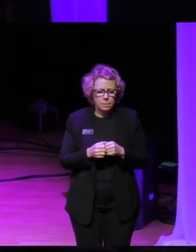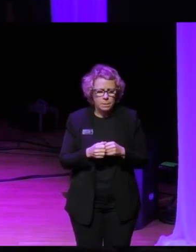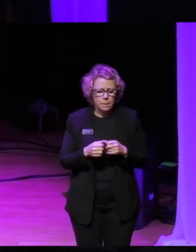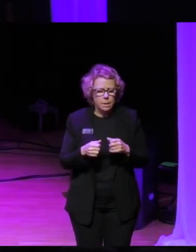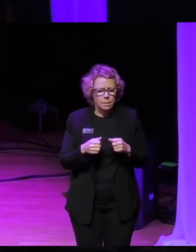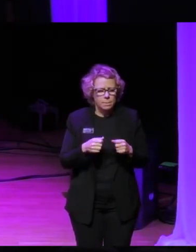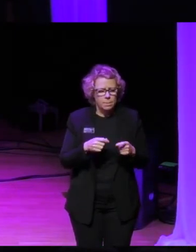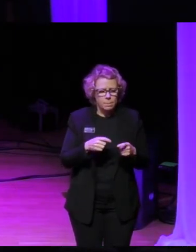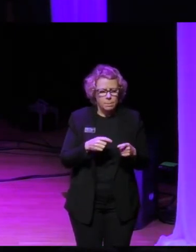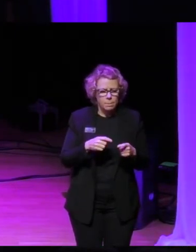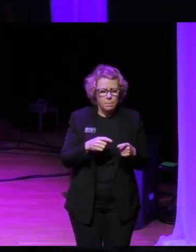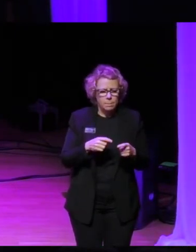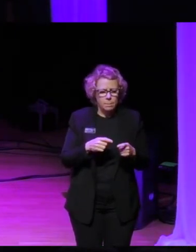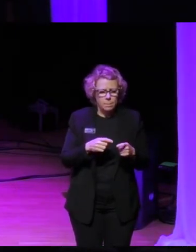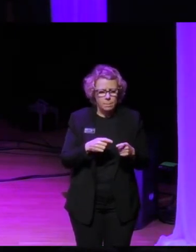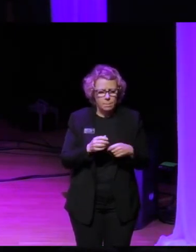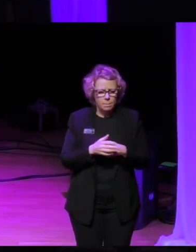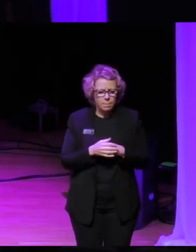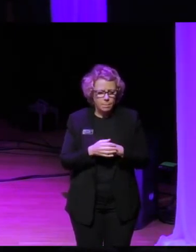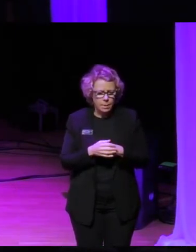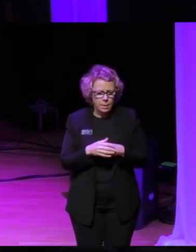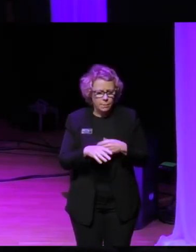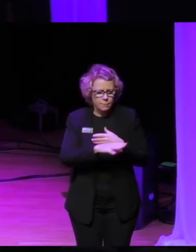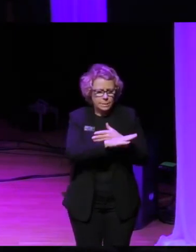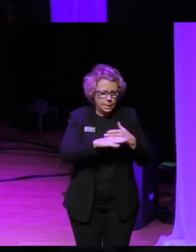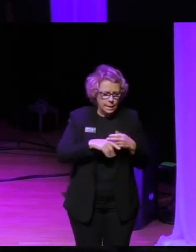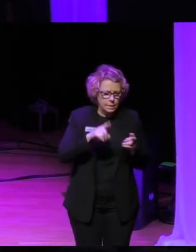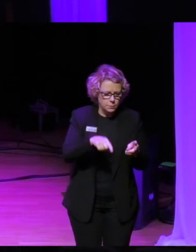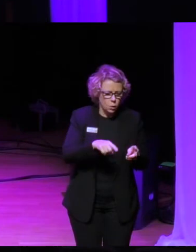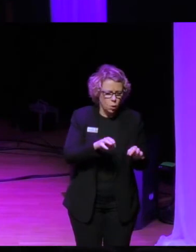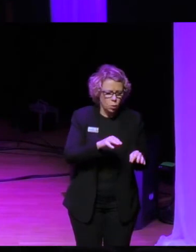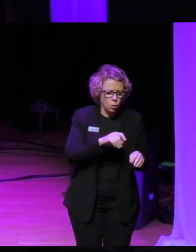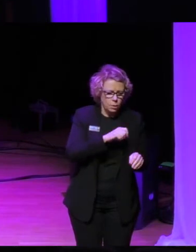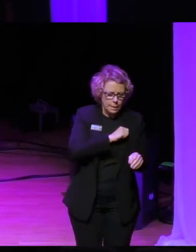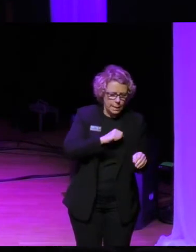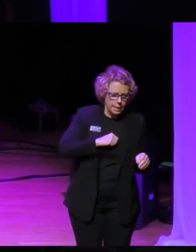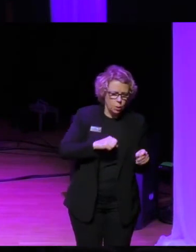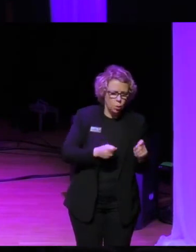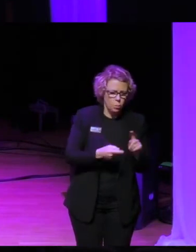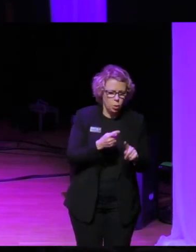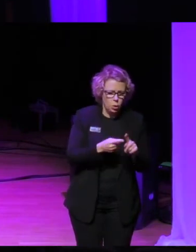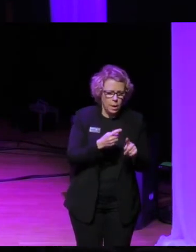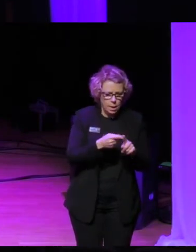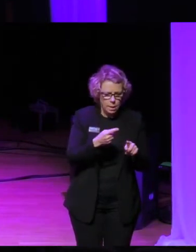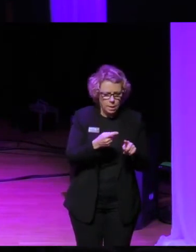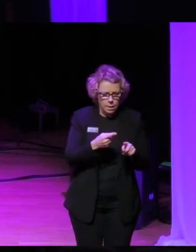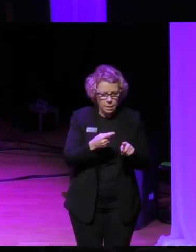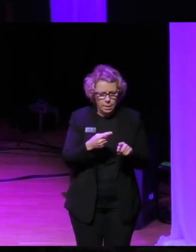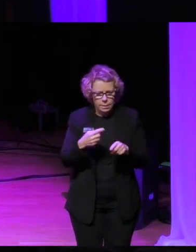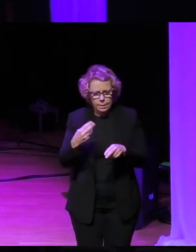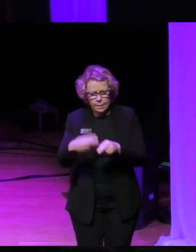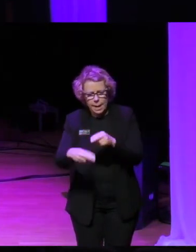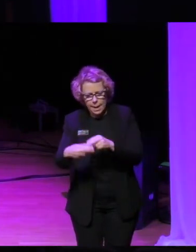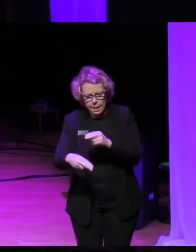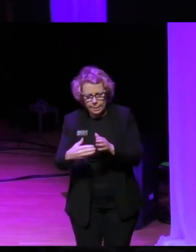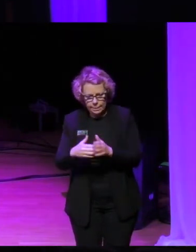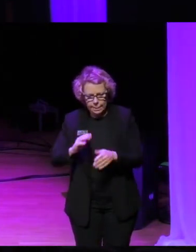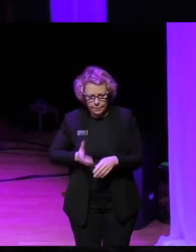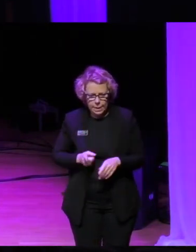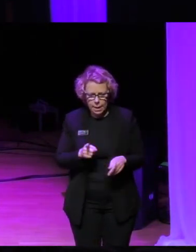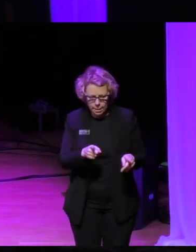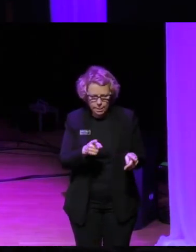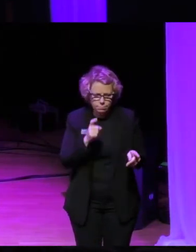it's not an affirmative entitlement to funding or to support, and so that's why we see the burden